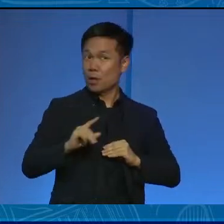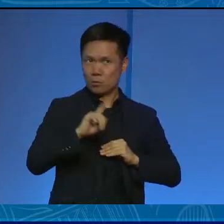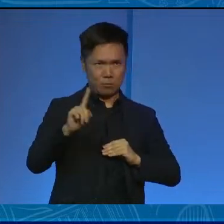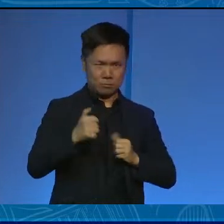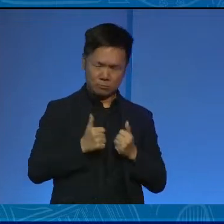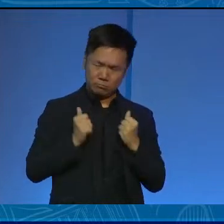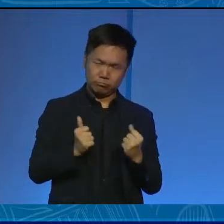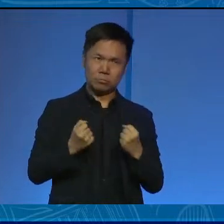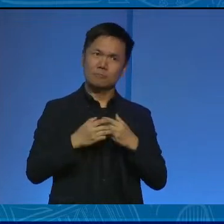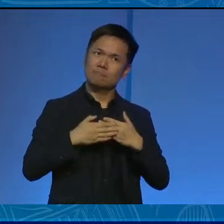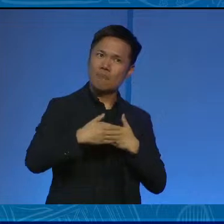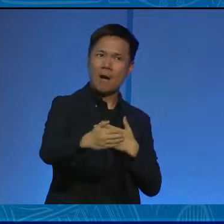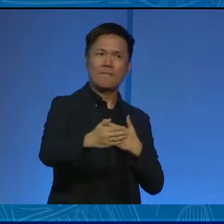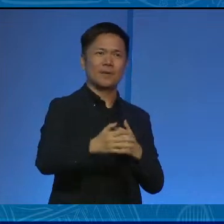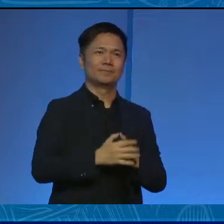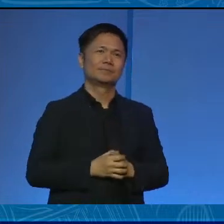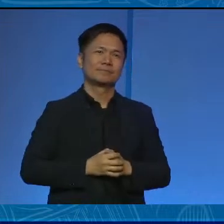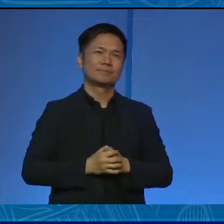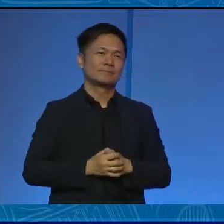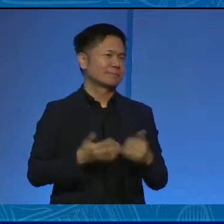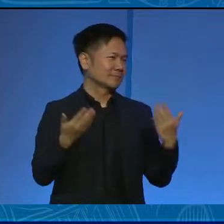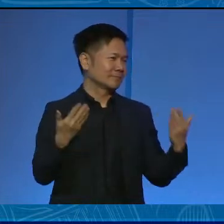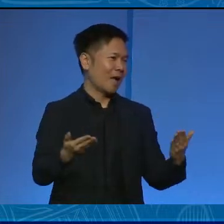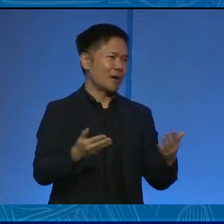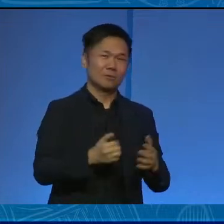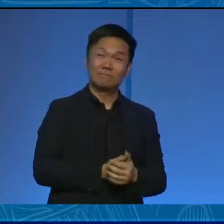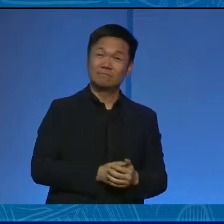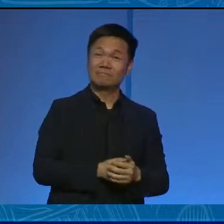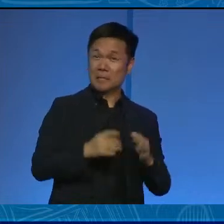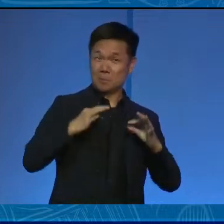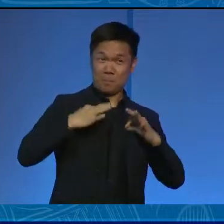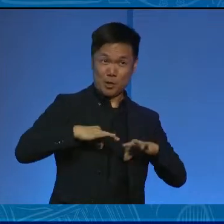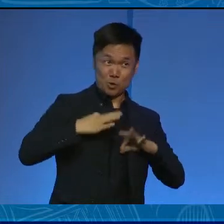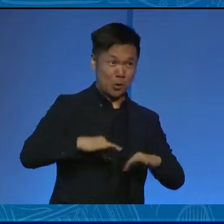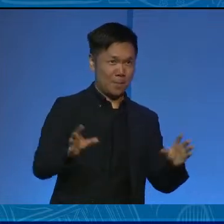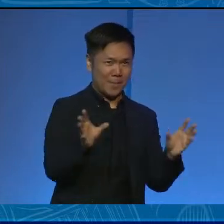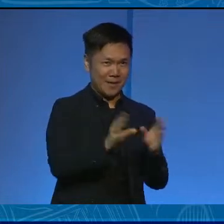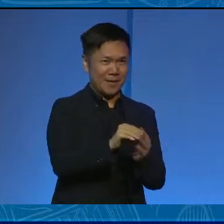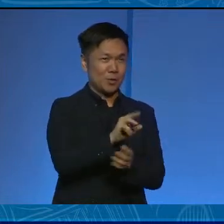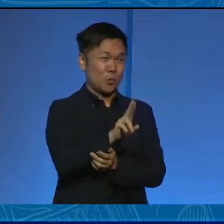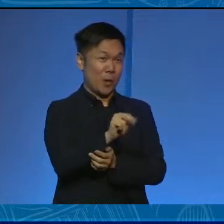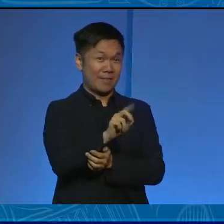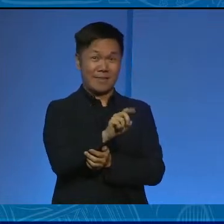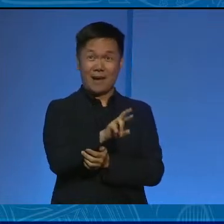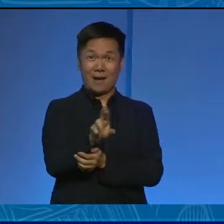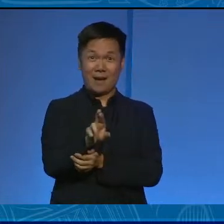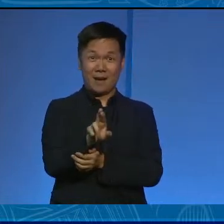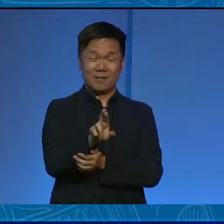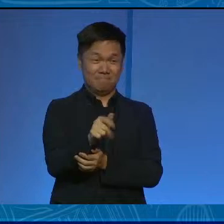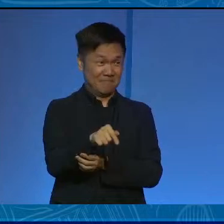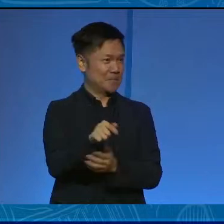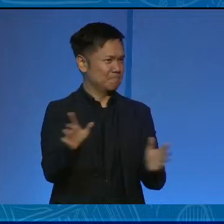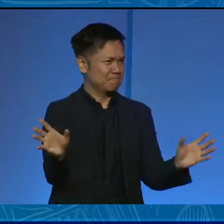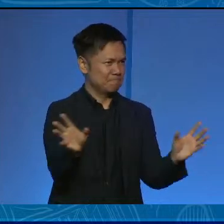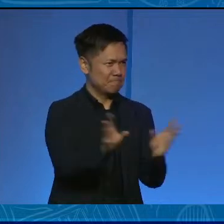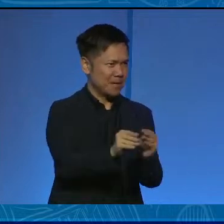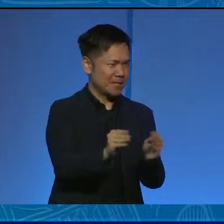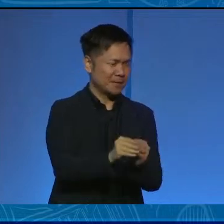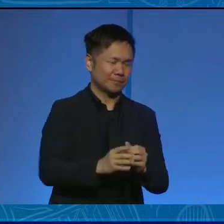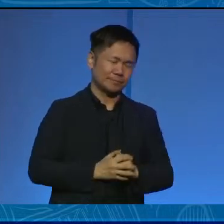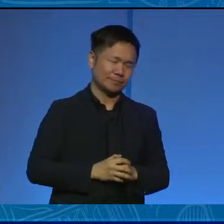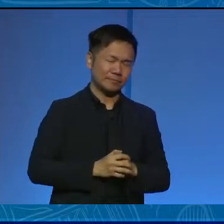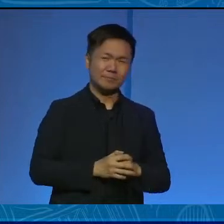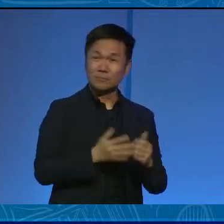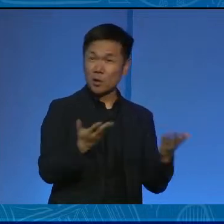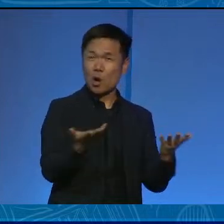Excellencies and friends, as we close the chapter on this successful ministerial, UNDRR will ensure that our